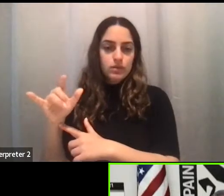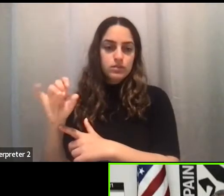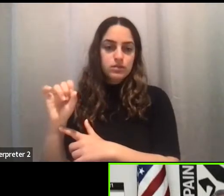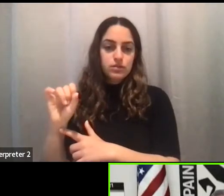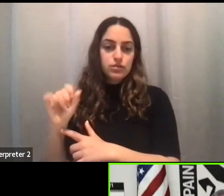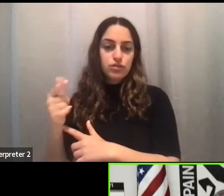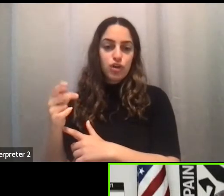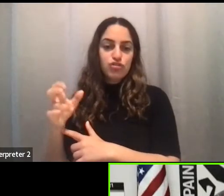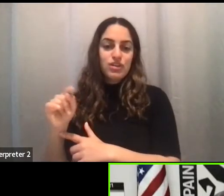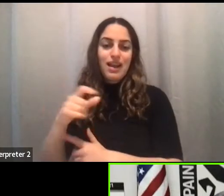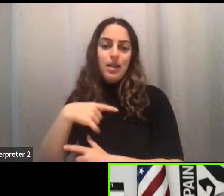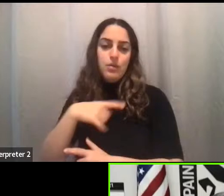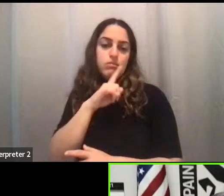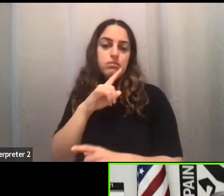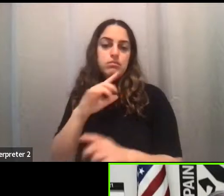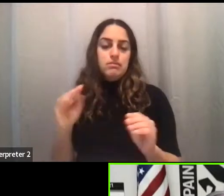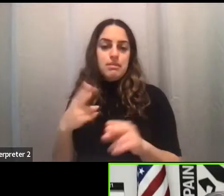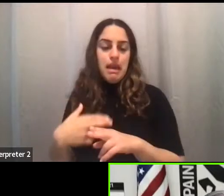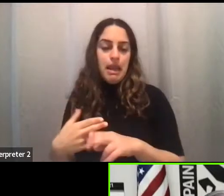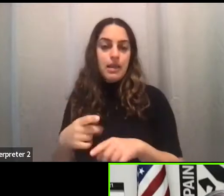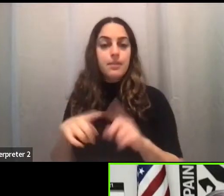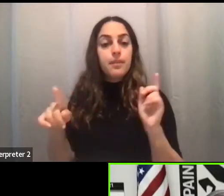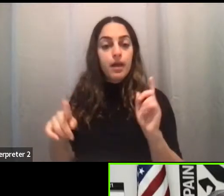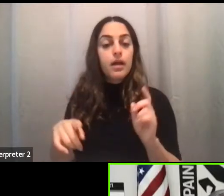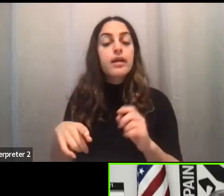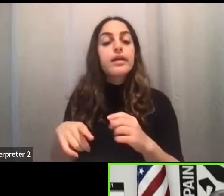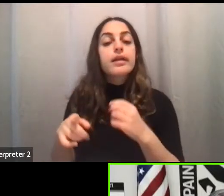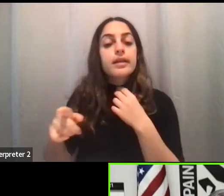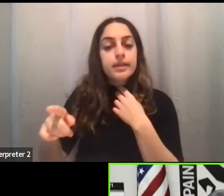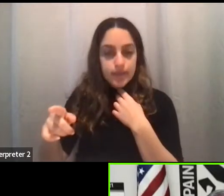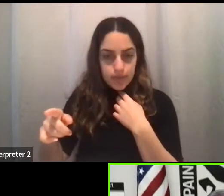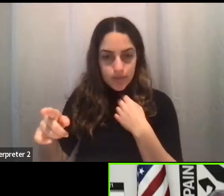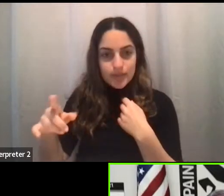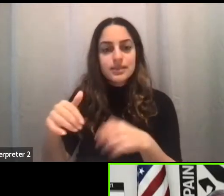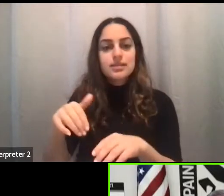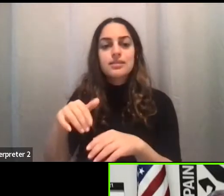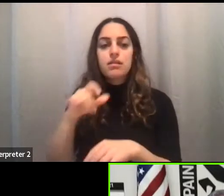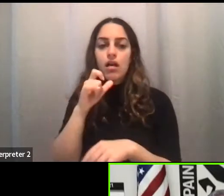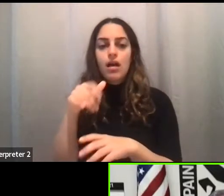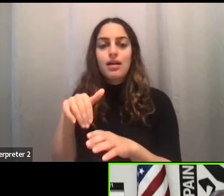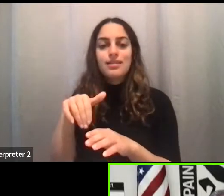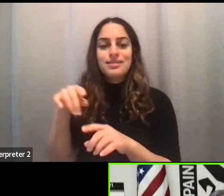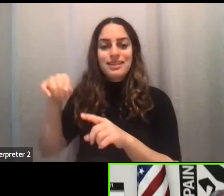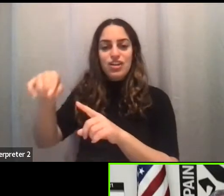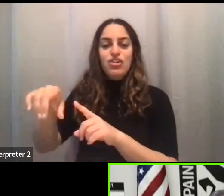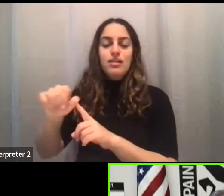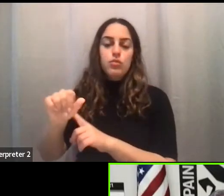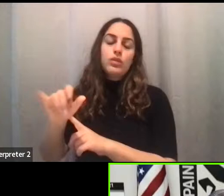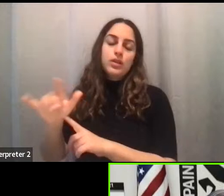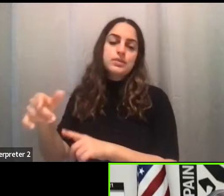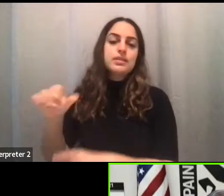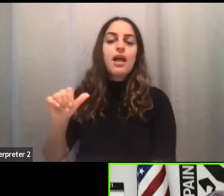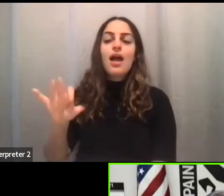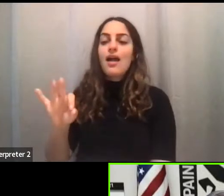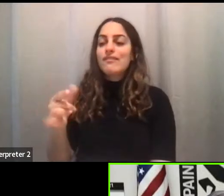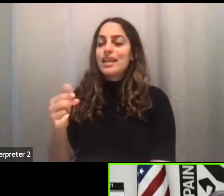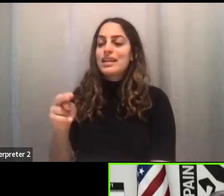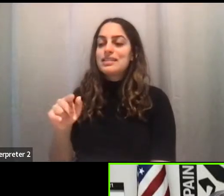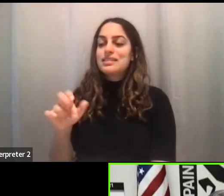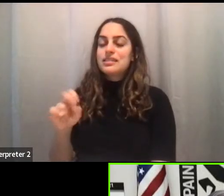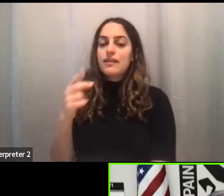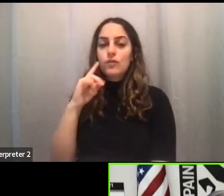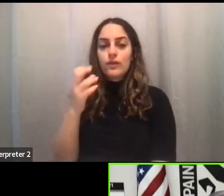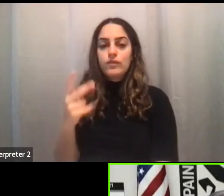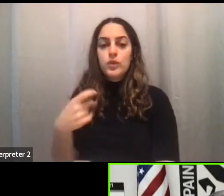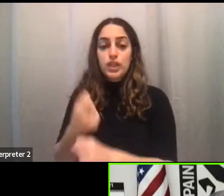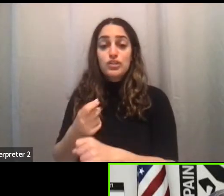reasons but you know he wasn't downrange in afghanistan but he was there for a couple of years and his firebase was being